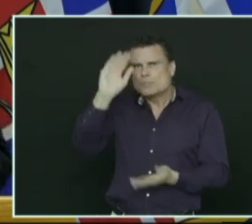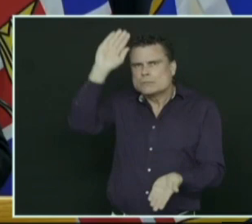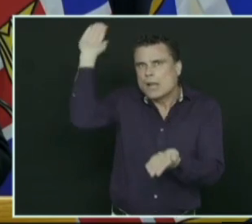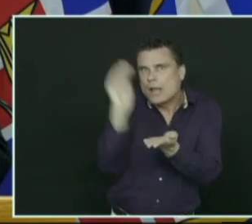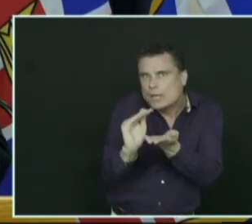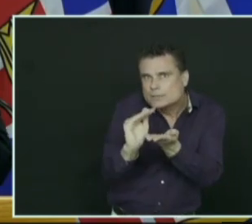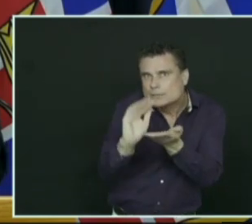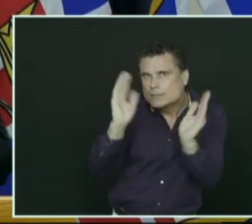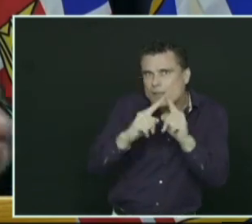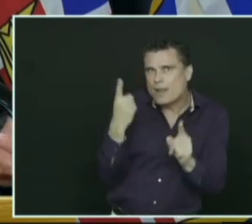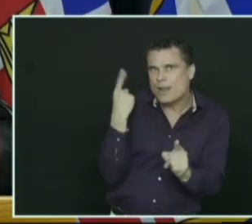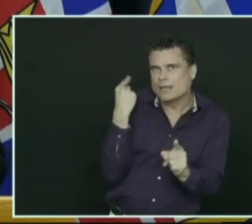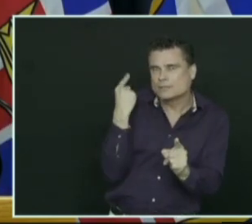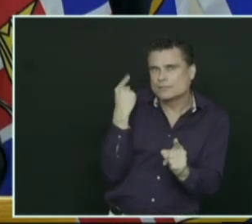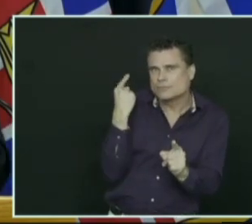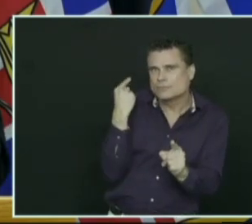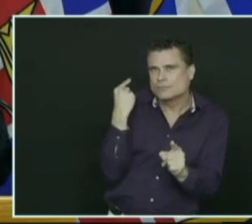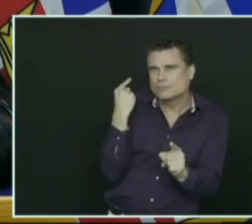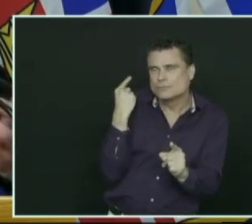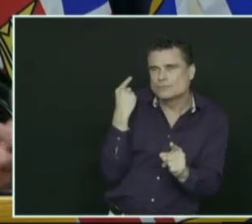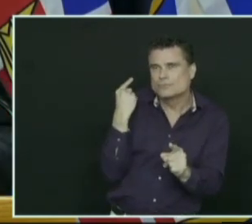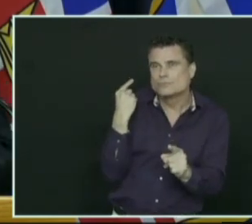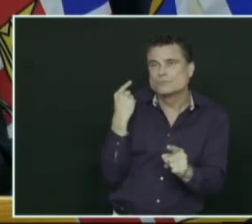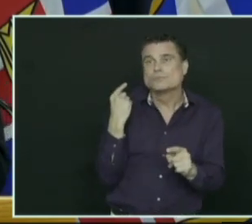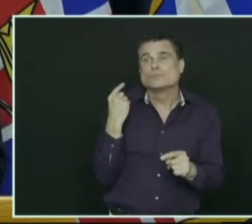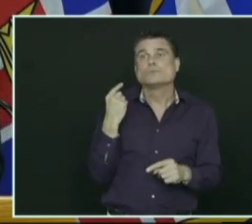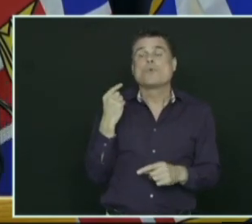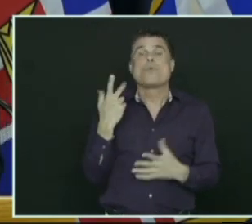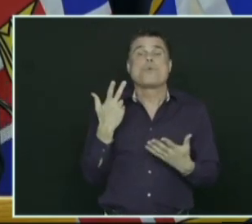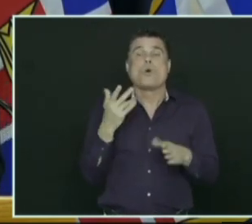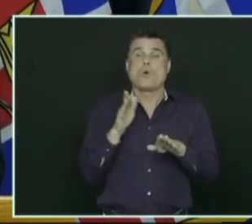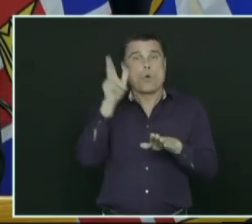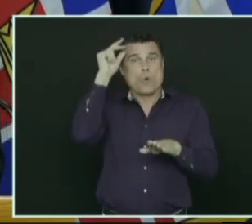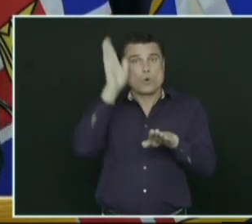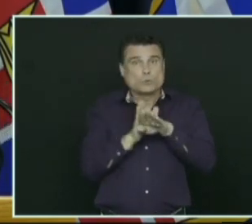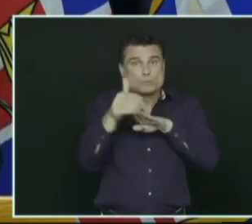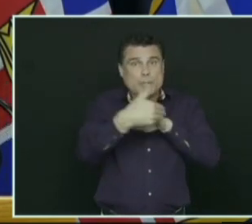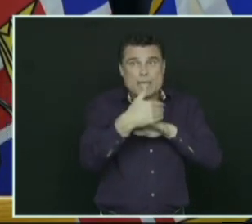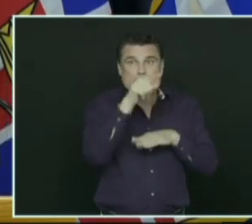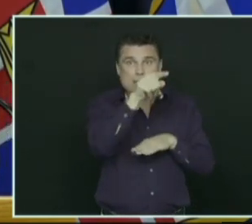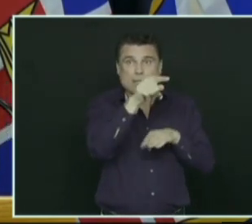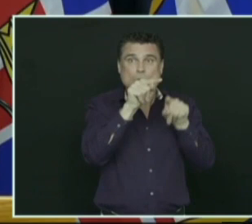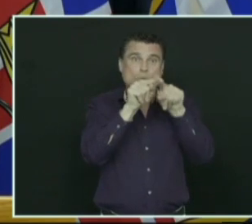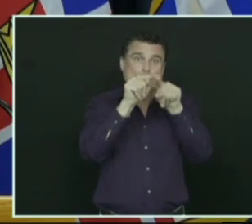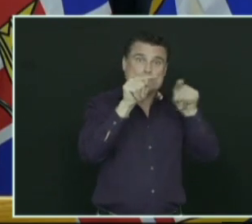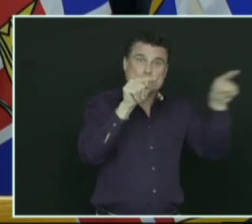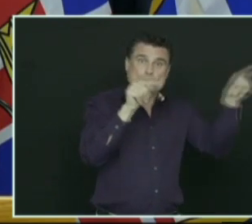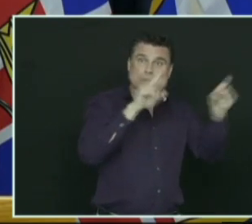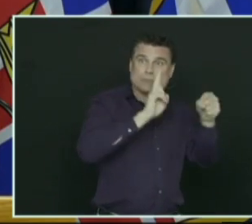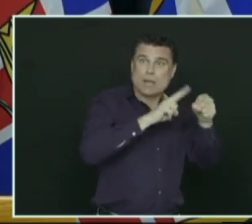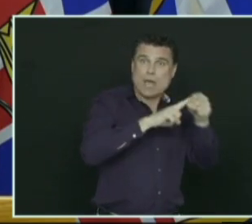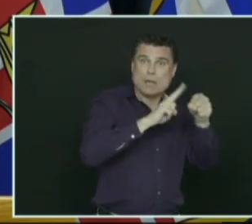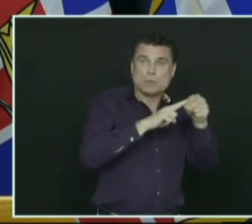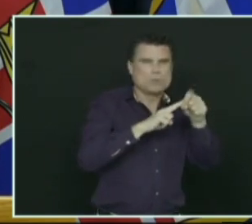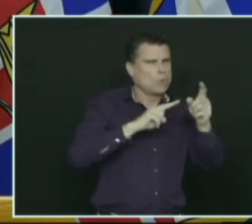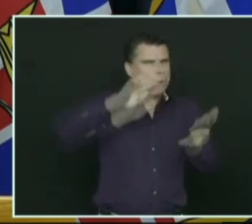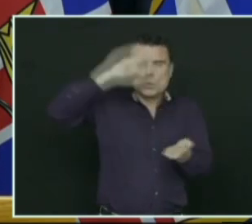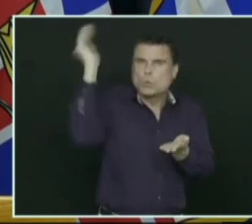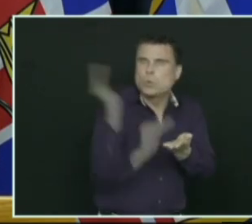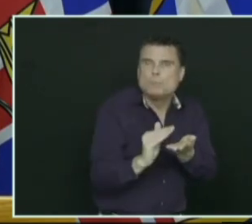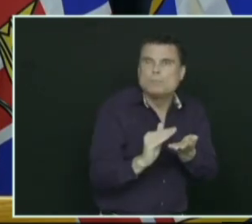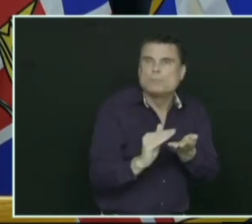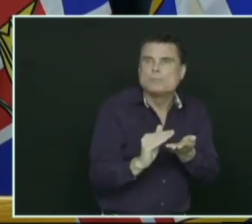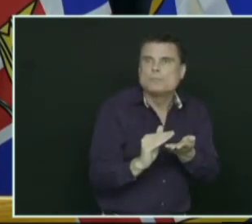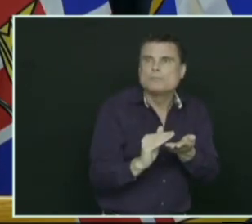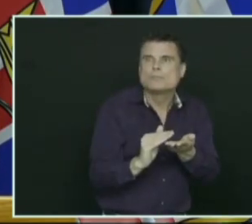whole communities have been involved, and we have to stay that way. We have to stay 100% committed. We have to stay 100% all in. Our